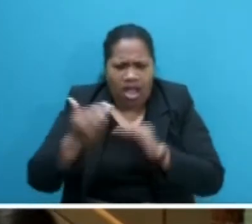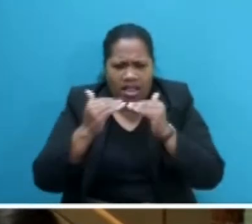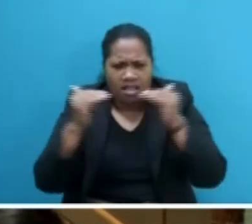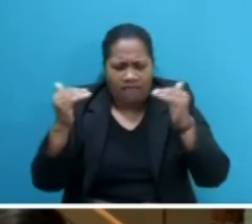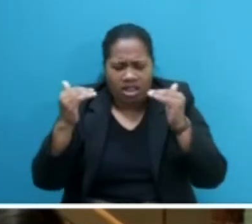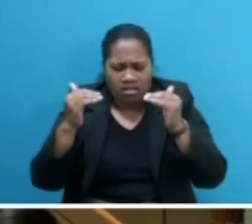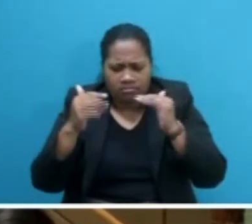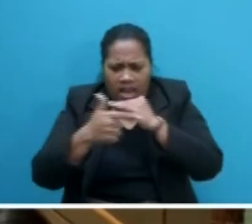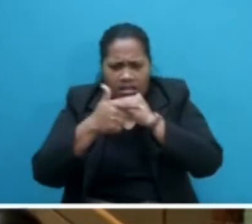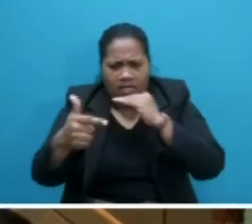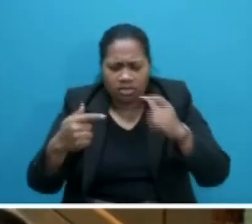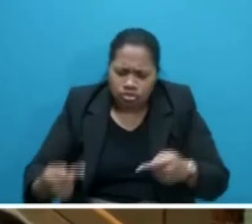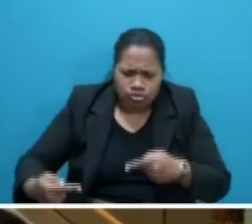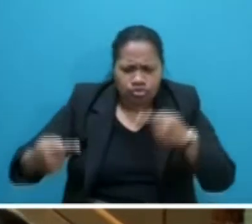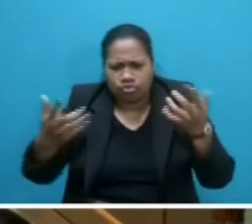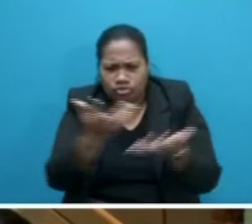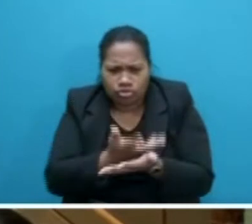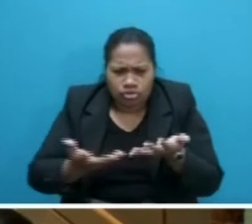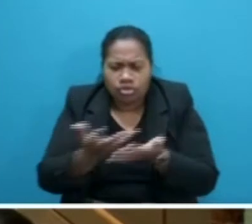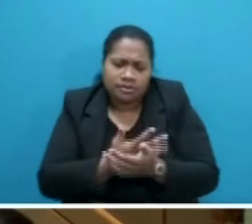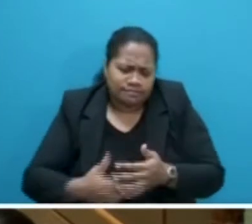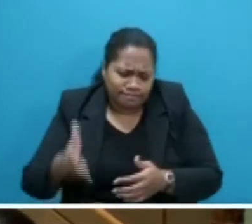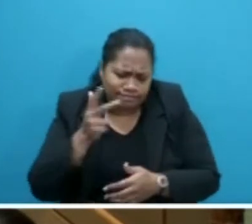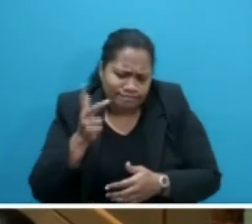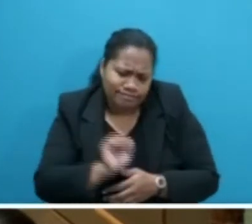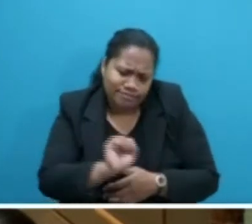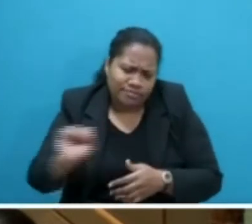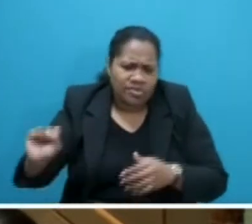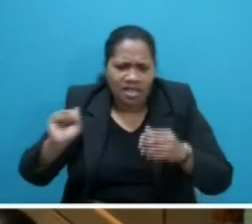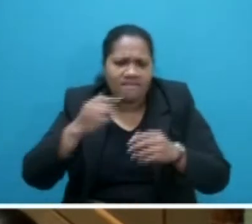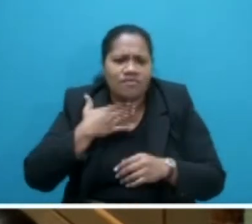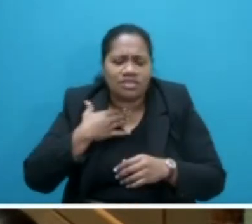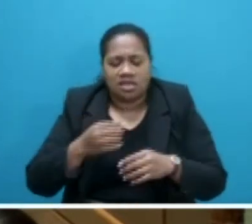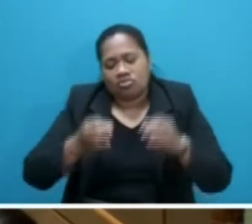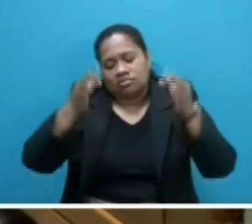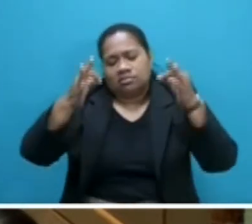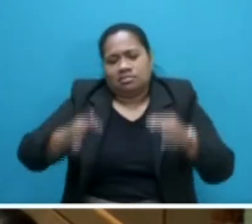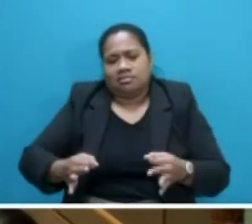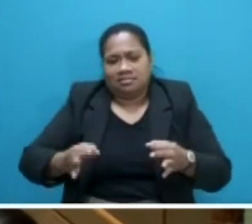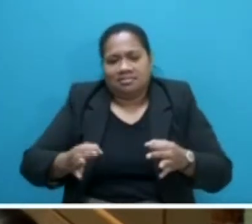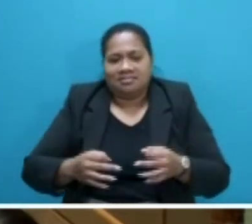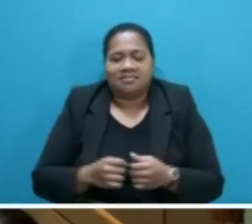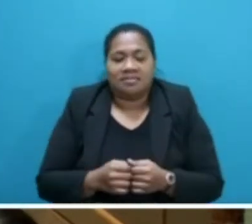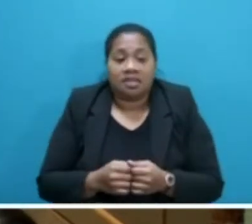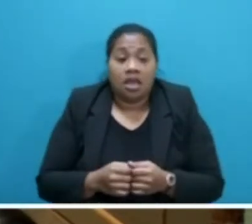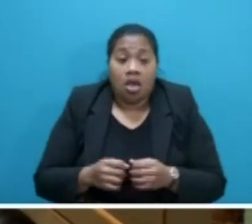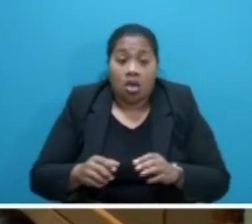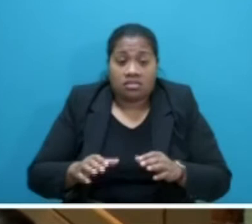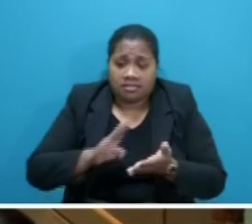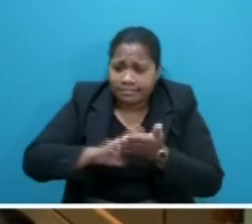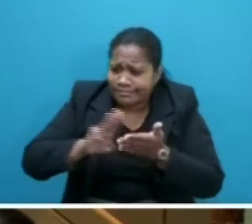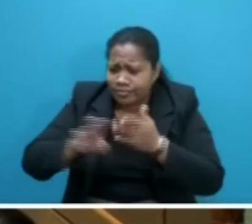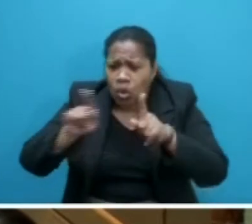make space for their voices decision-making table. Among the millions of global citizens who